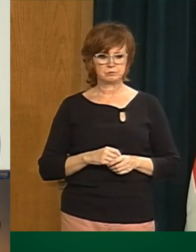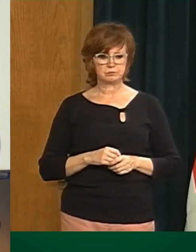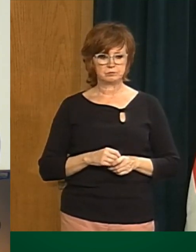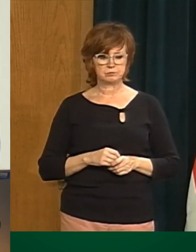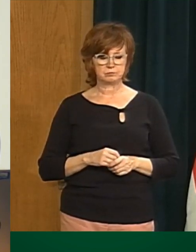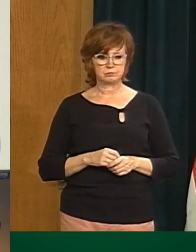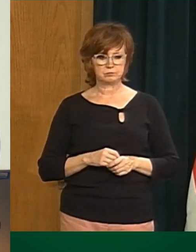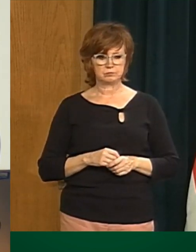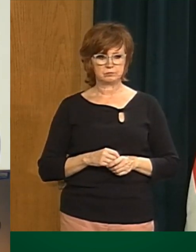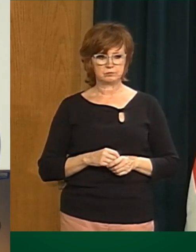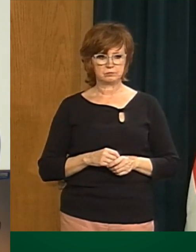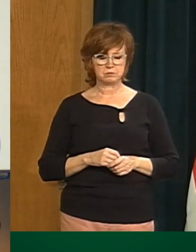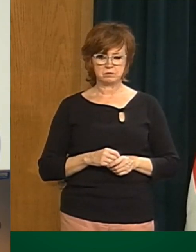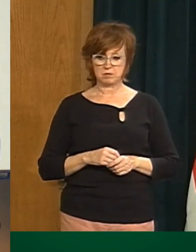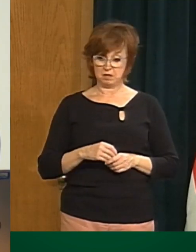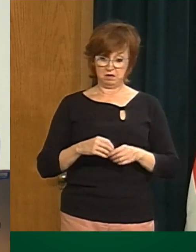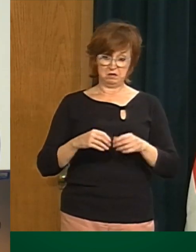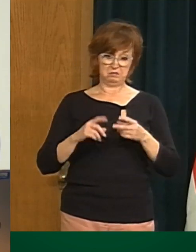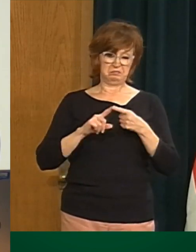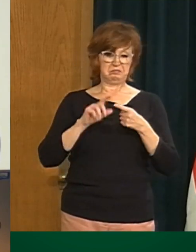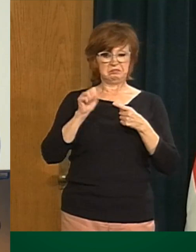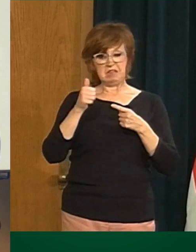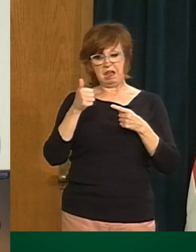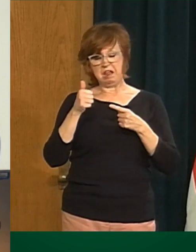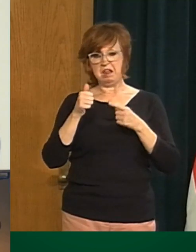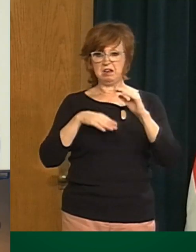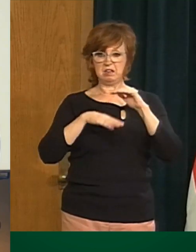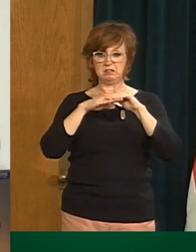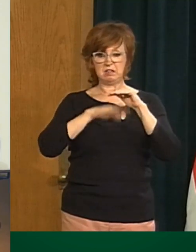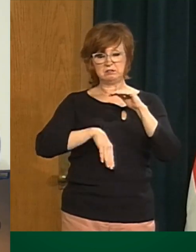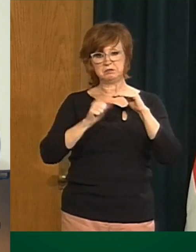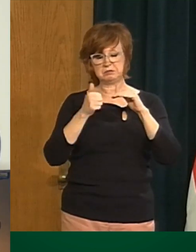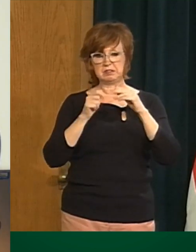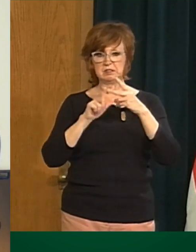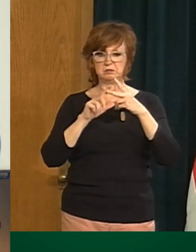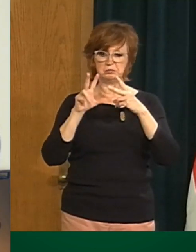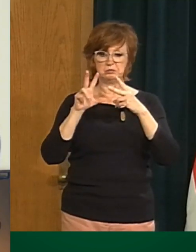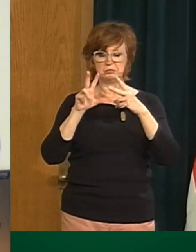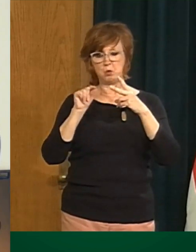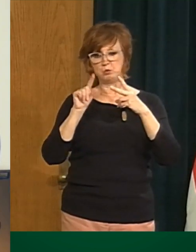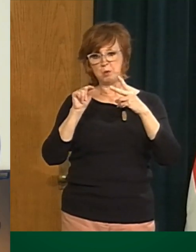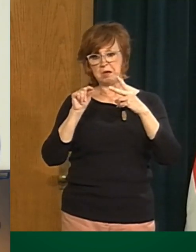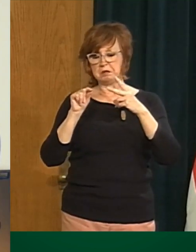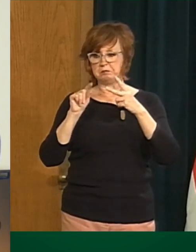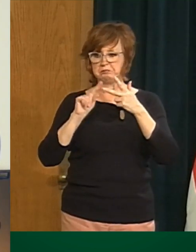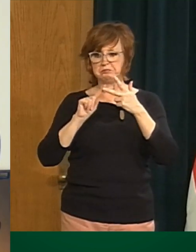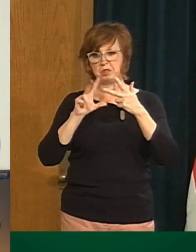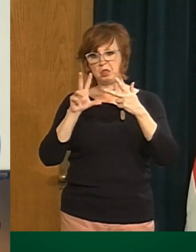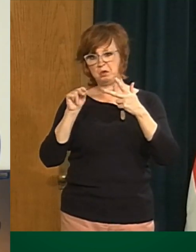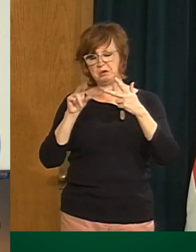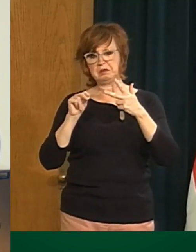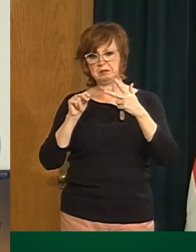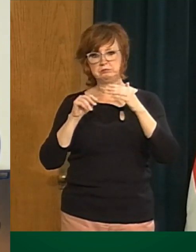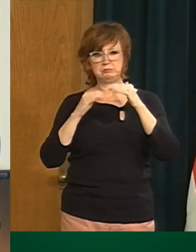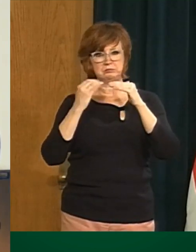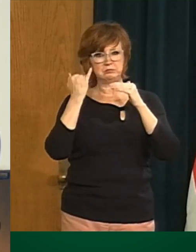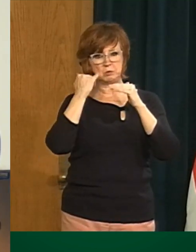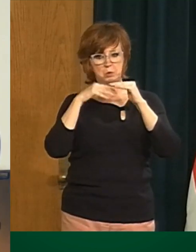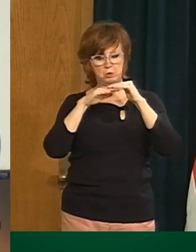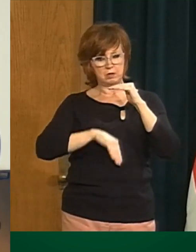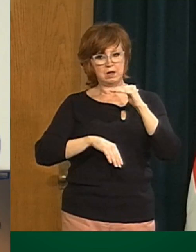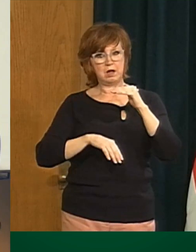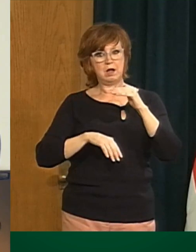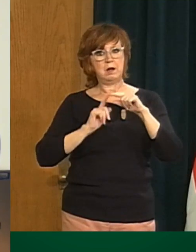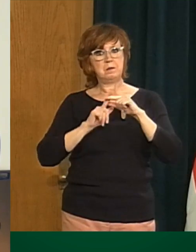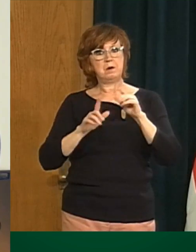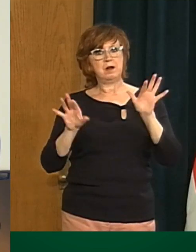see 20 or 30 cases a day in the rest of the province, and we could confidently identify the exposure